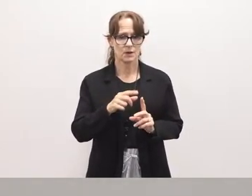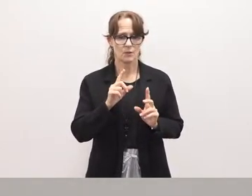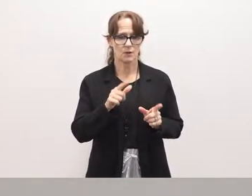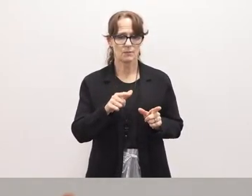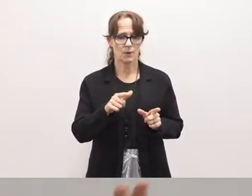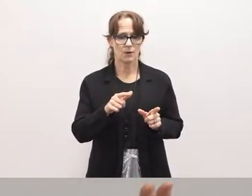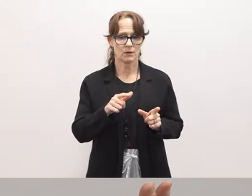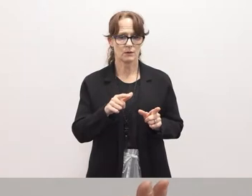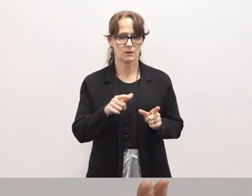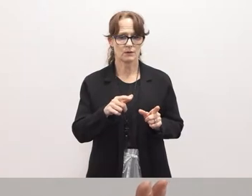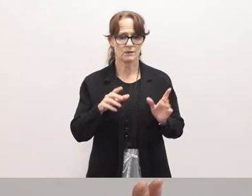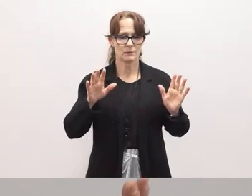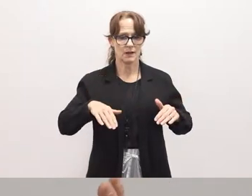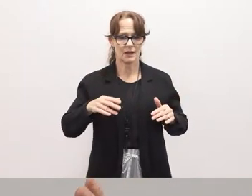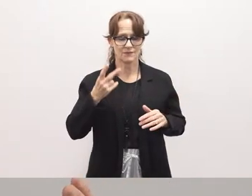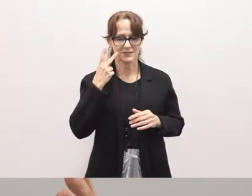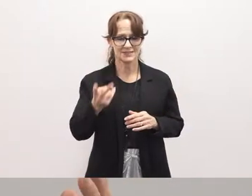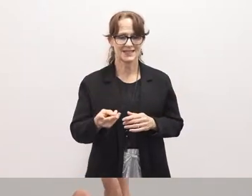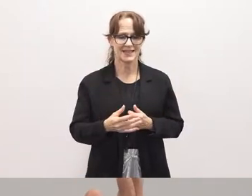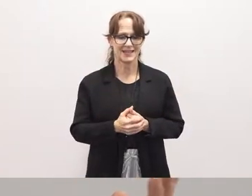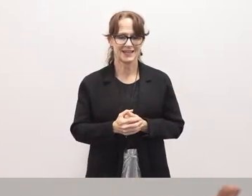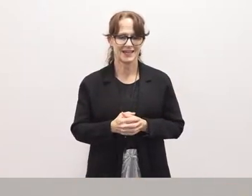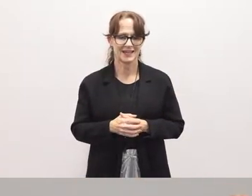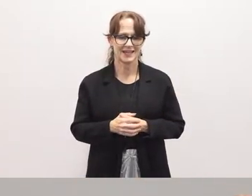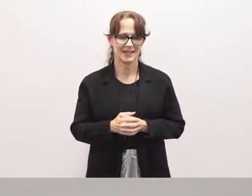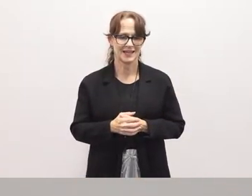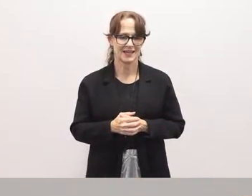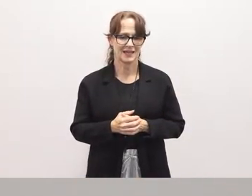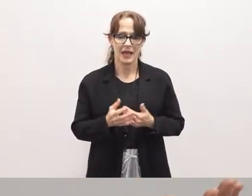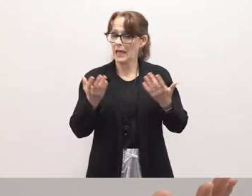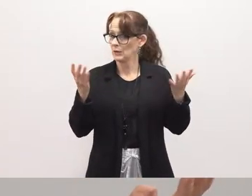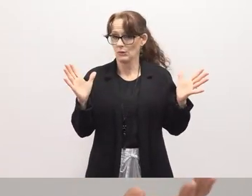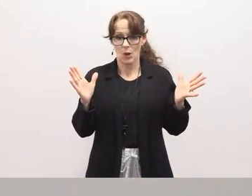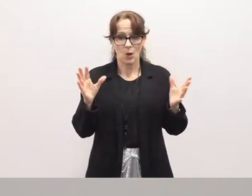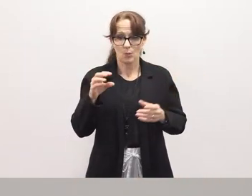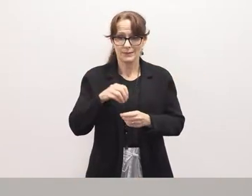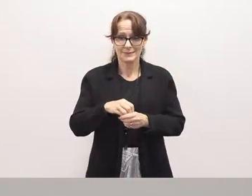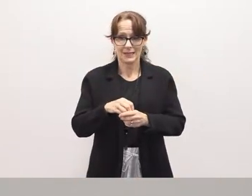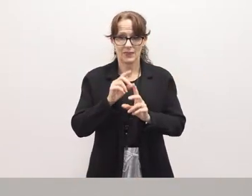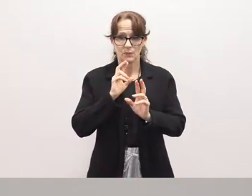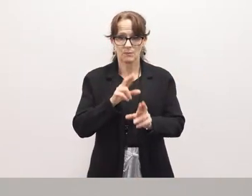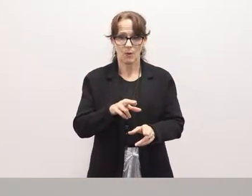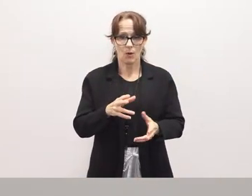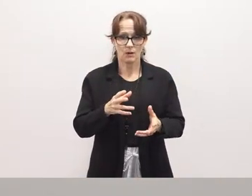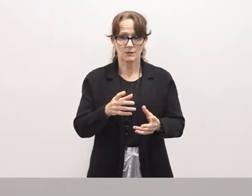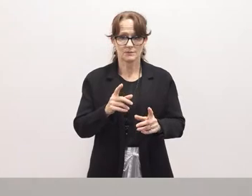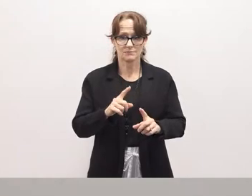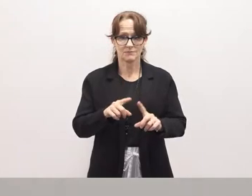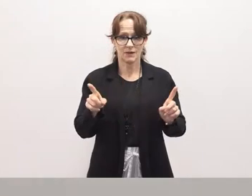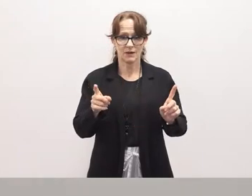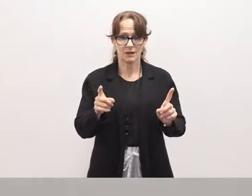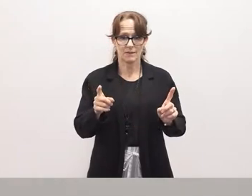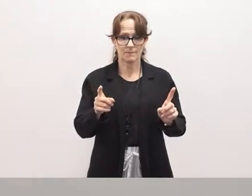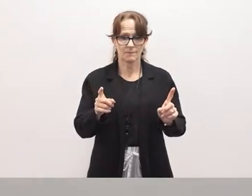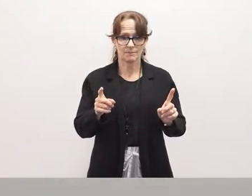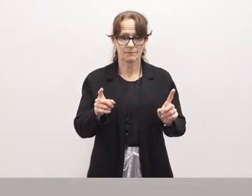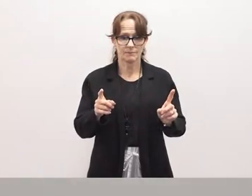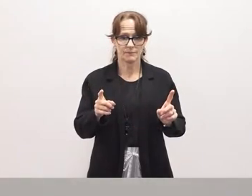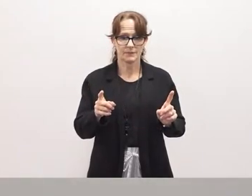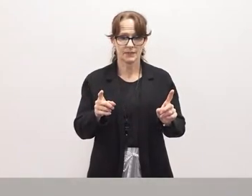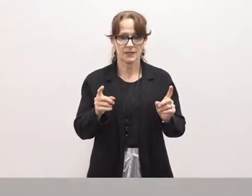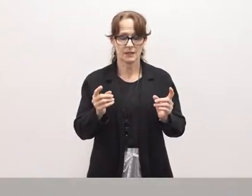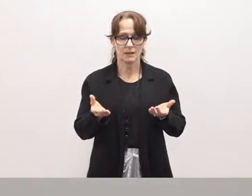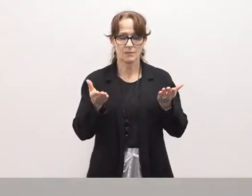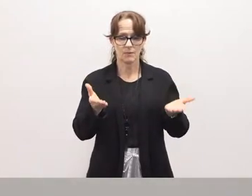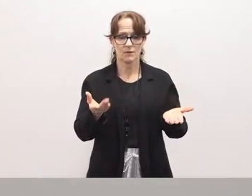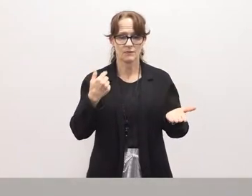report that I haven't seen. And I don't know what's in that report besides what's being proffered to us